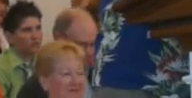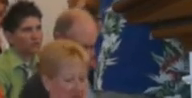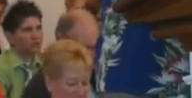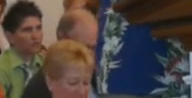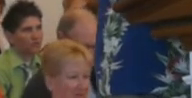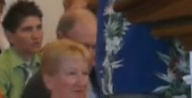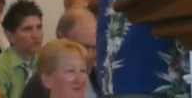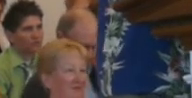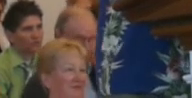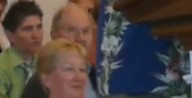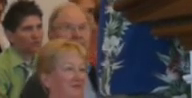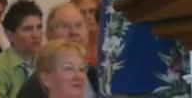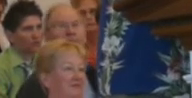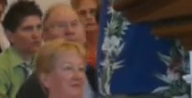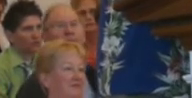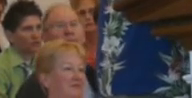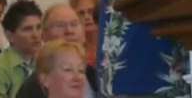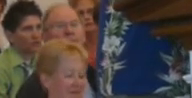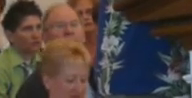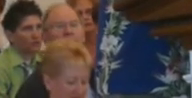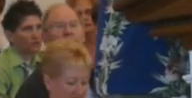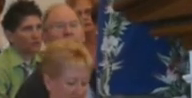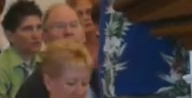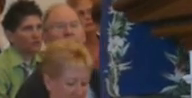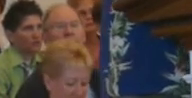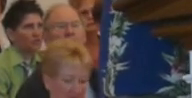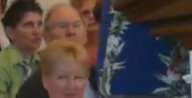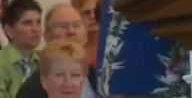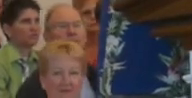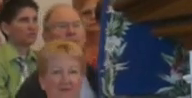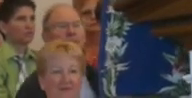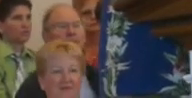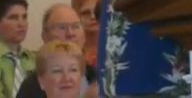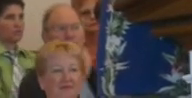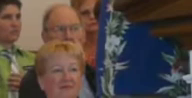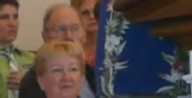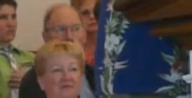And we'll be celebrating her birthday with a fundraiser for the